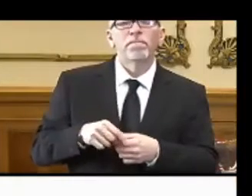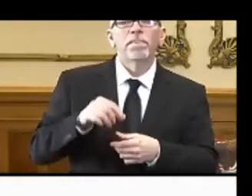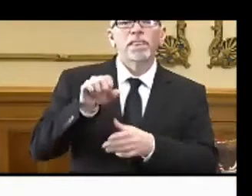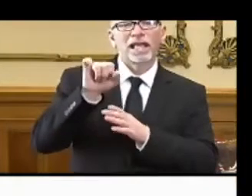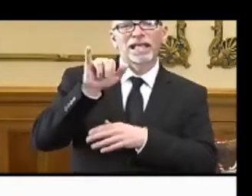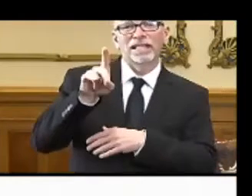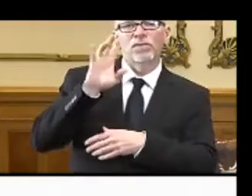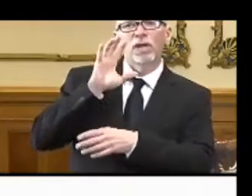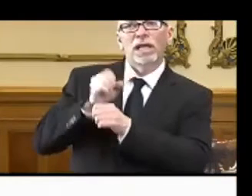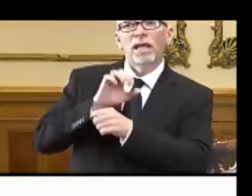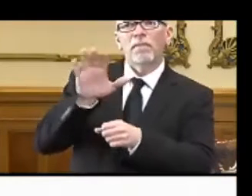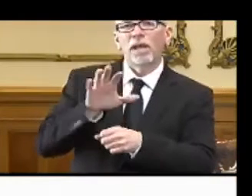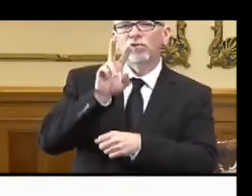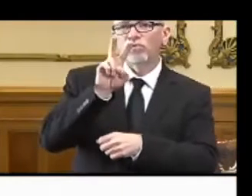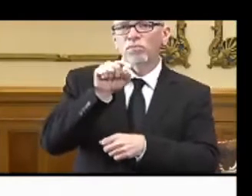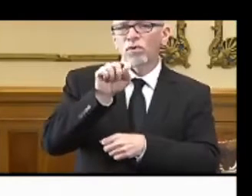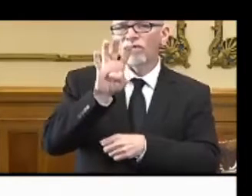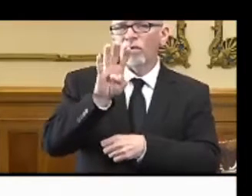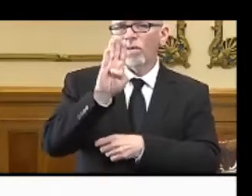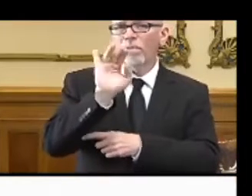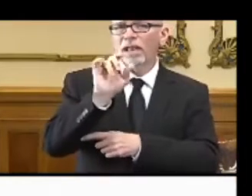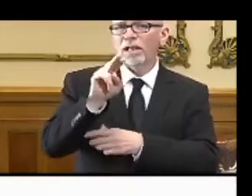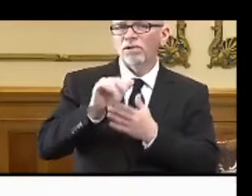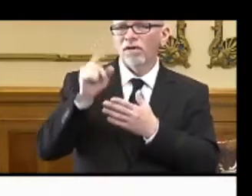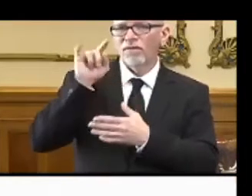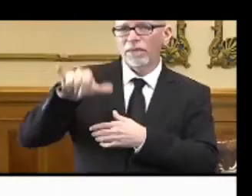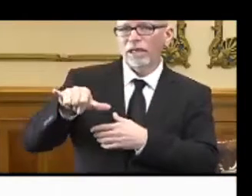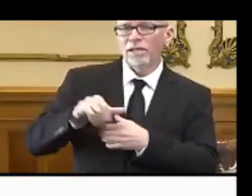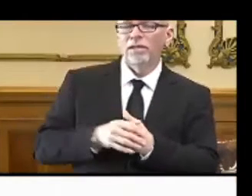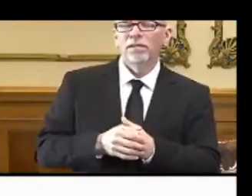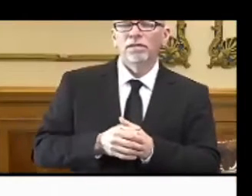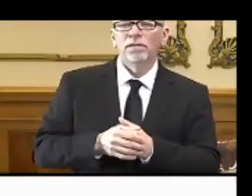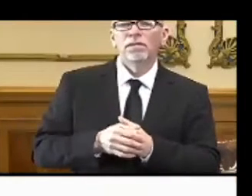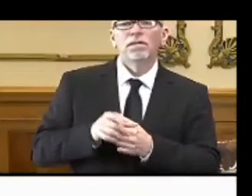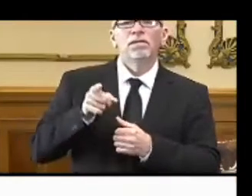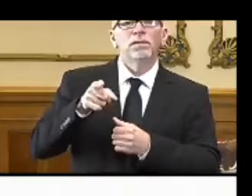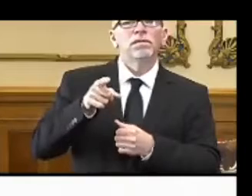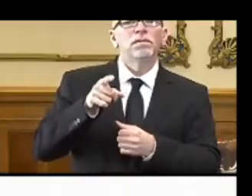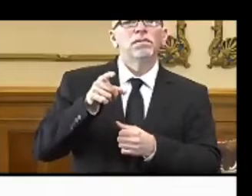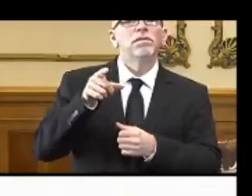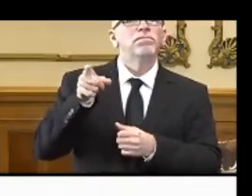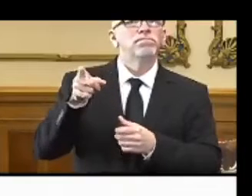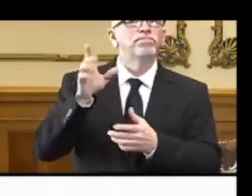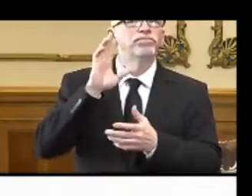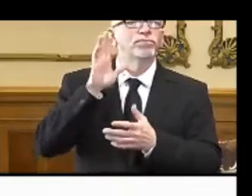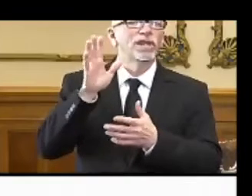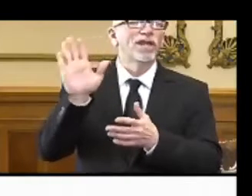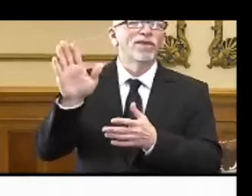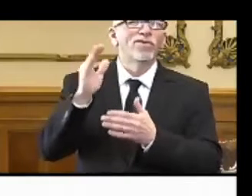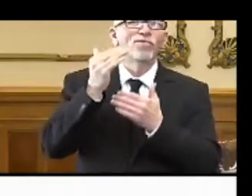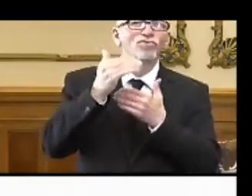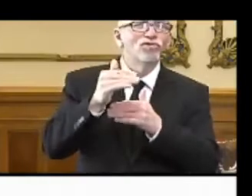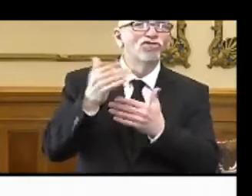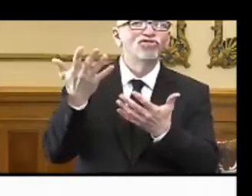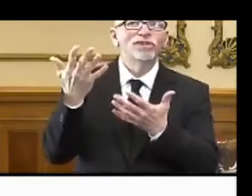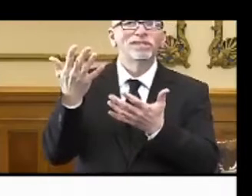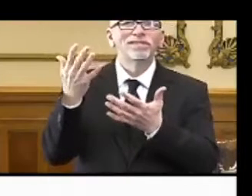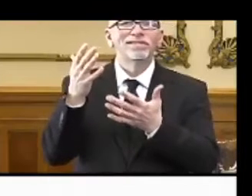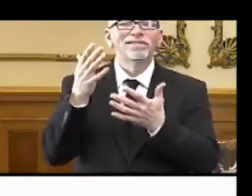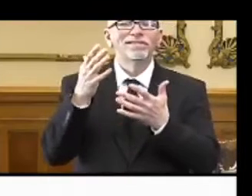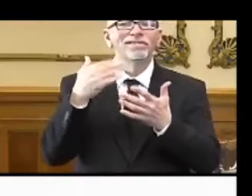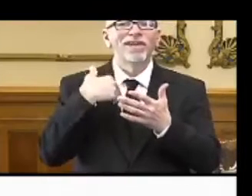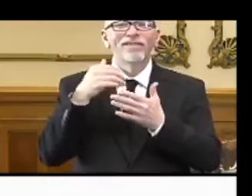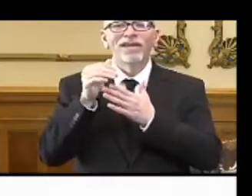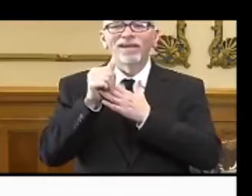receive approximately $2.4 billion. It's eligible in the restrictions right now